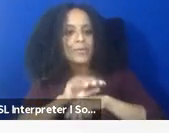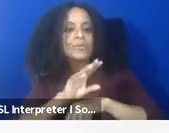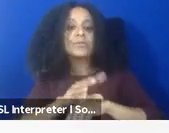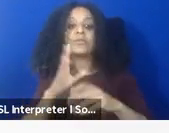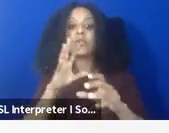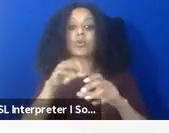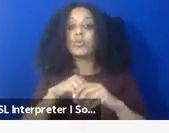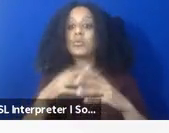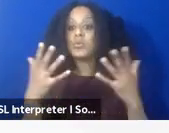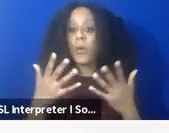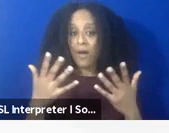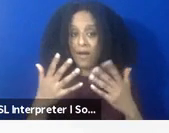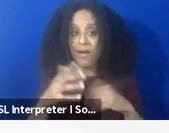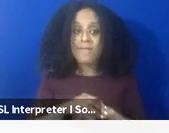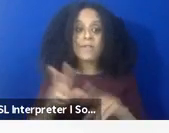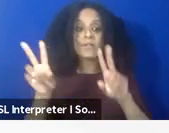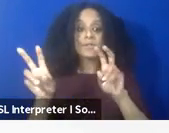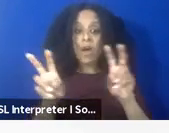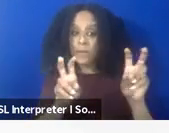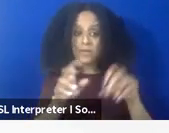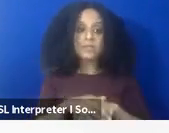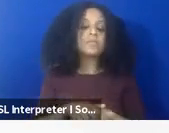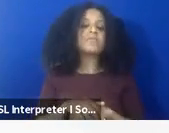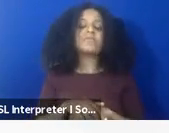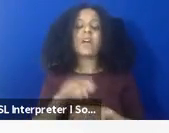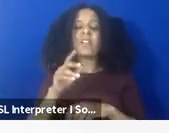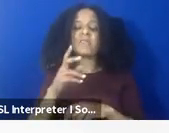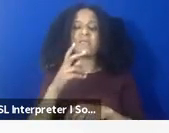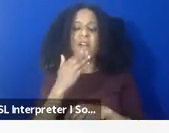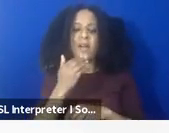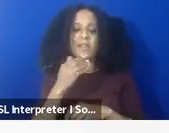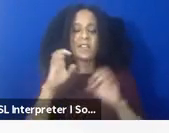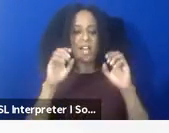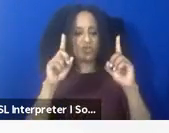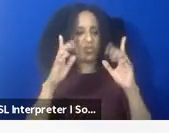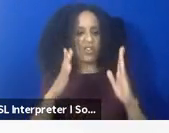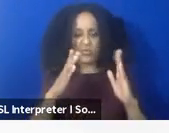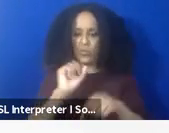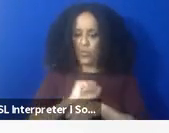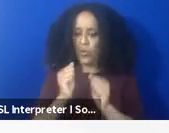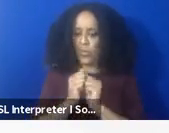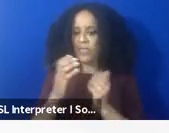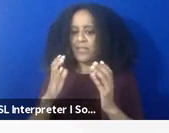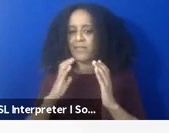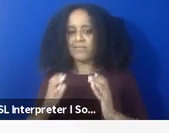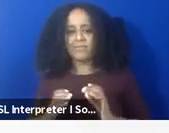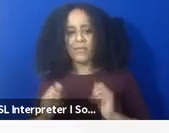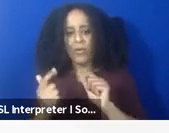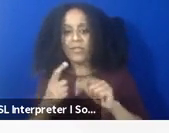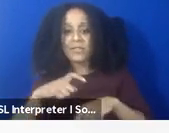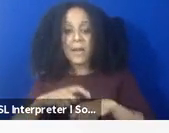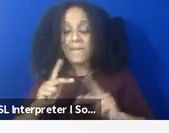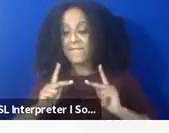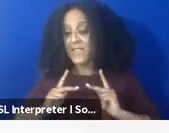include topics that diabetes educators work with their patients all the time. And this can be talking about physical